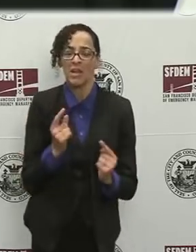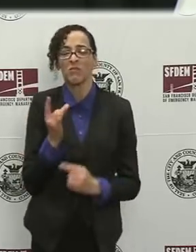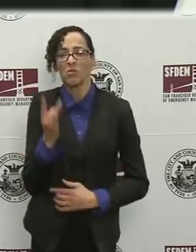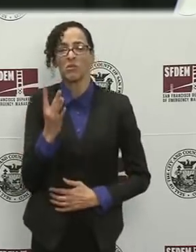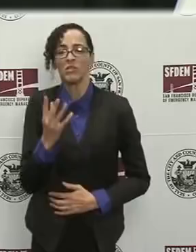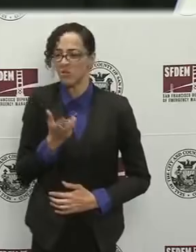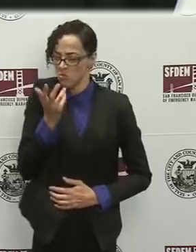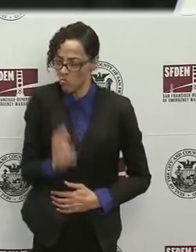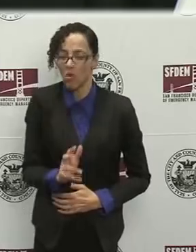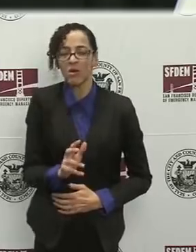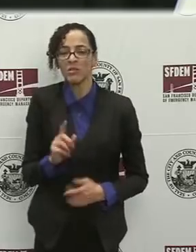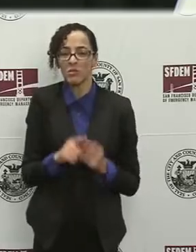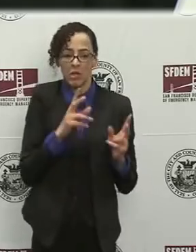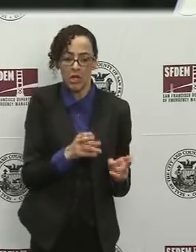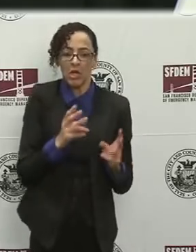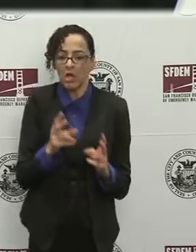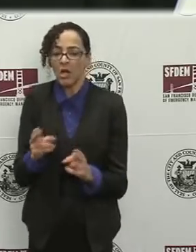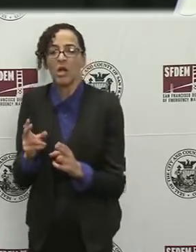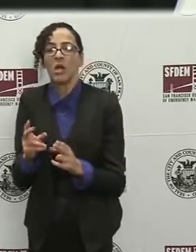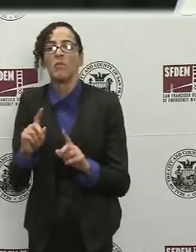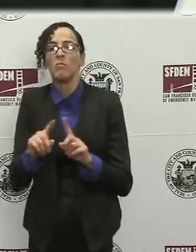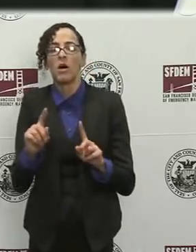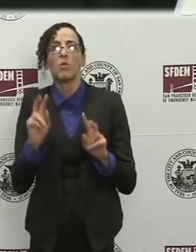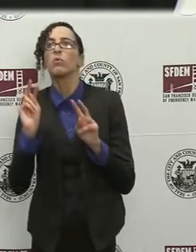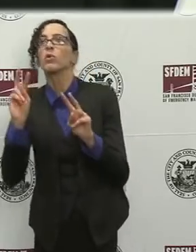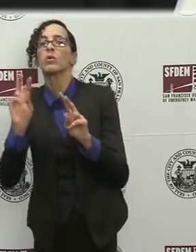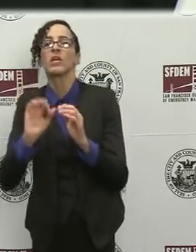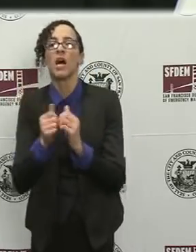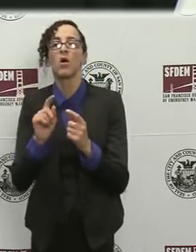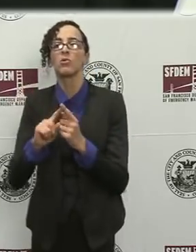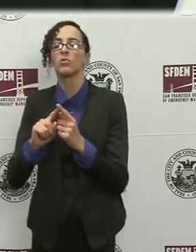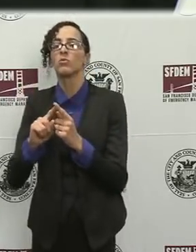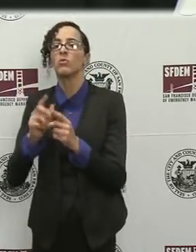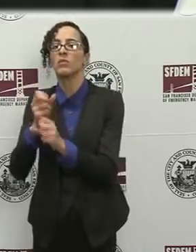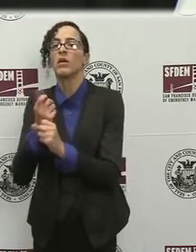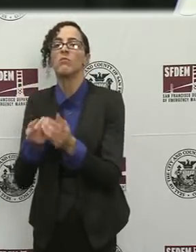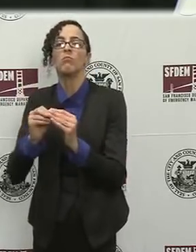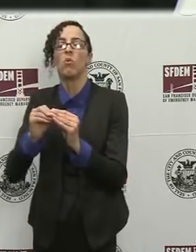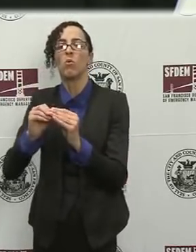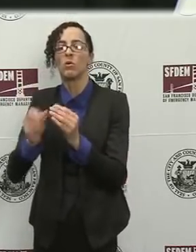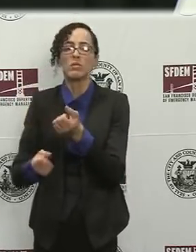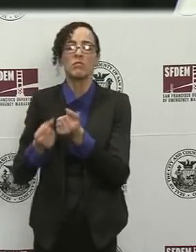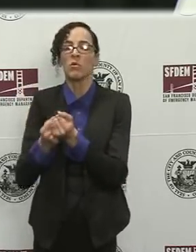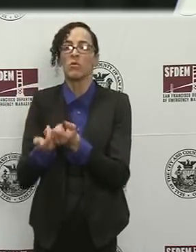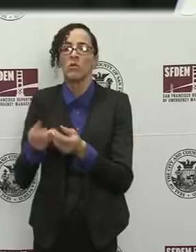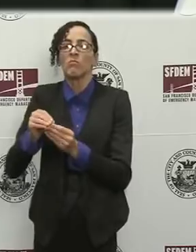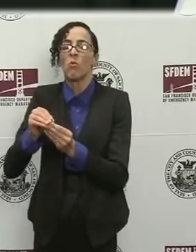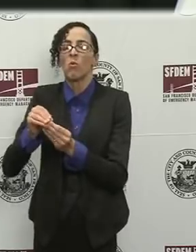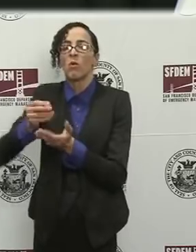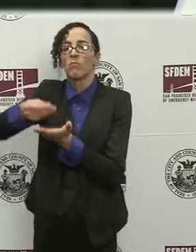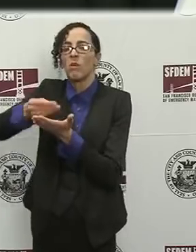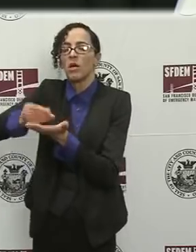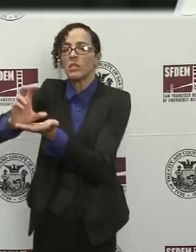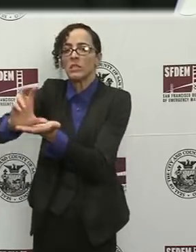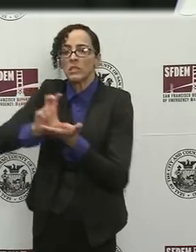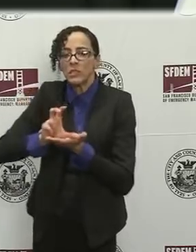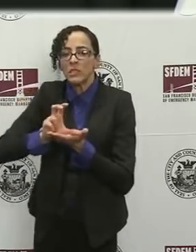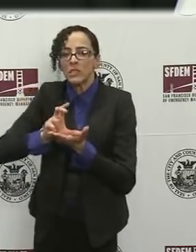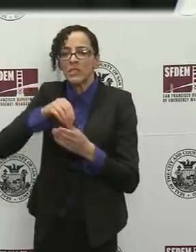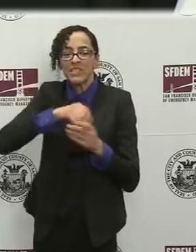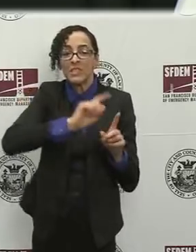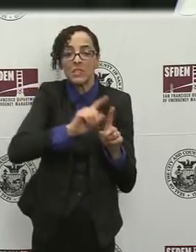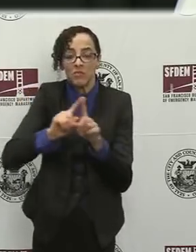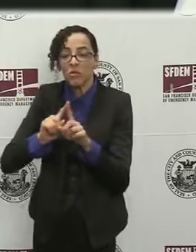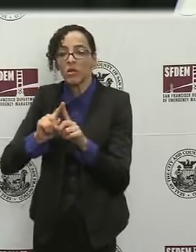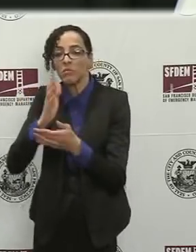we can provide additional subsidized taxi service and paratransit service to parts of the city where we've had